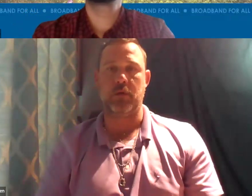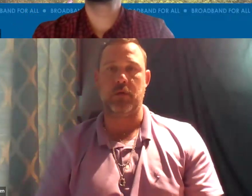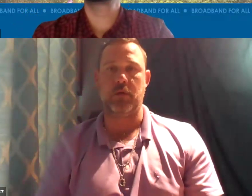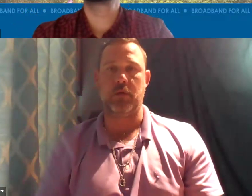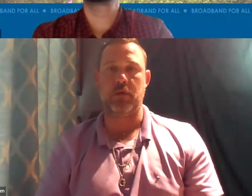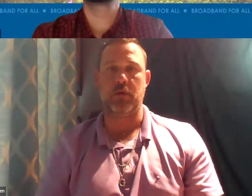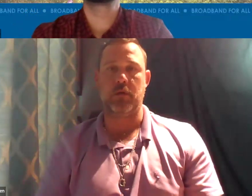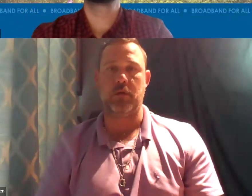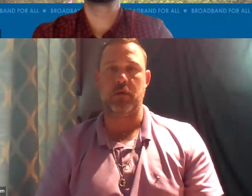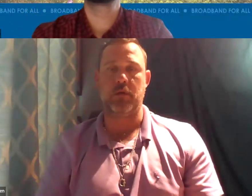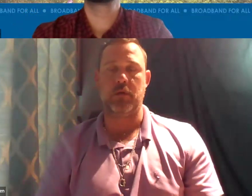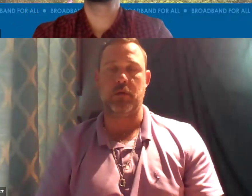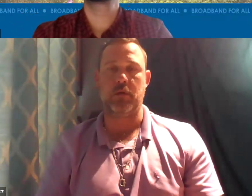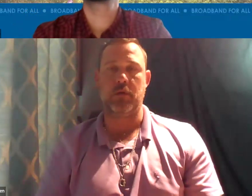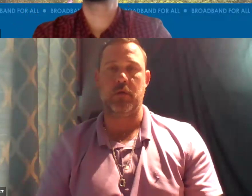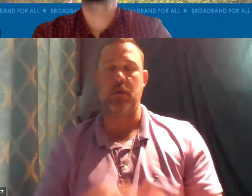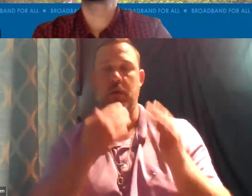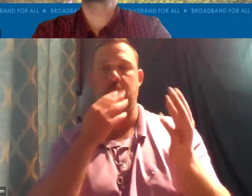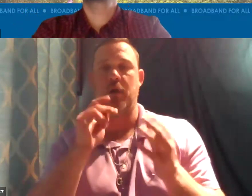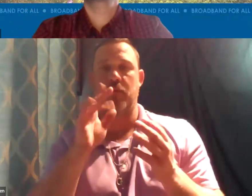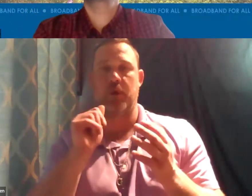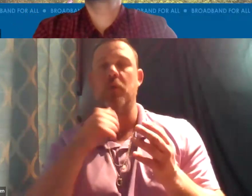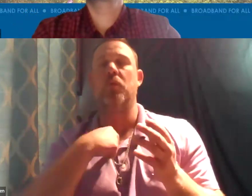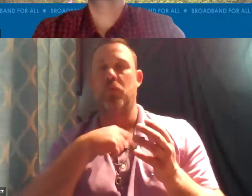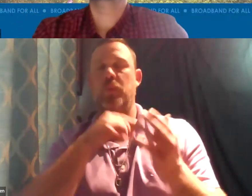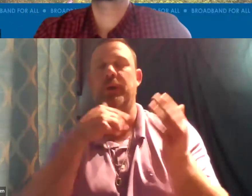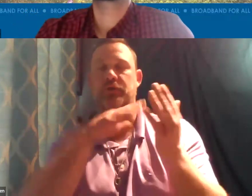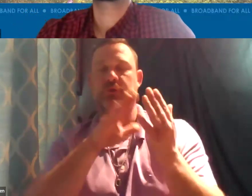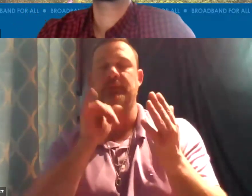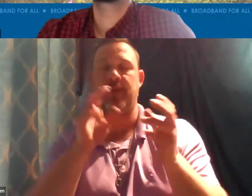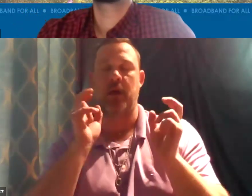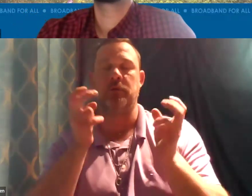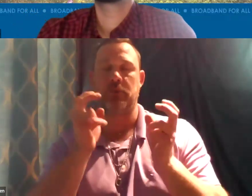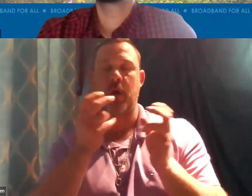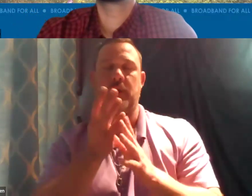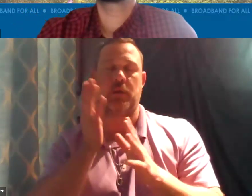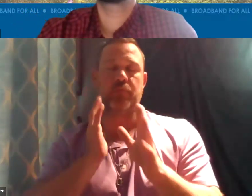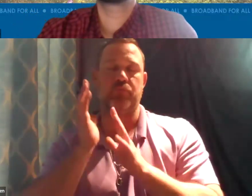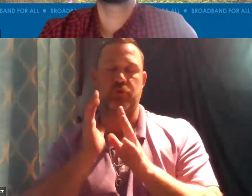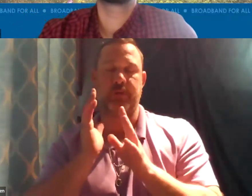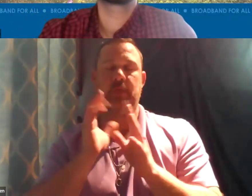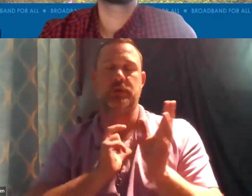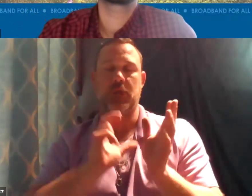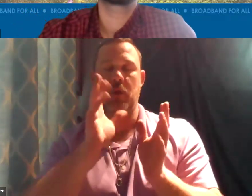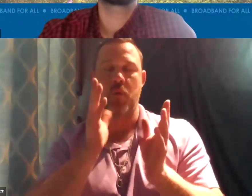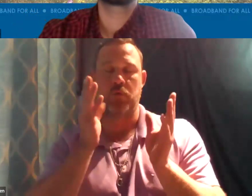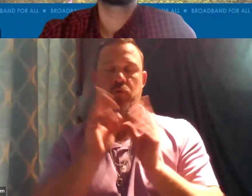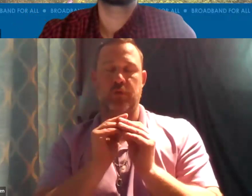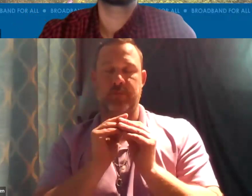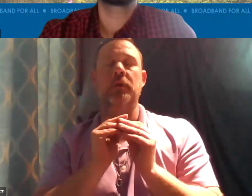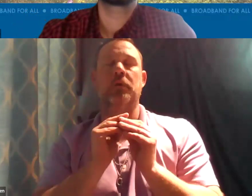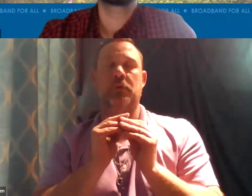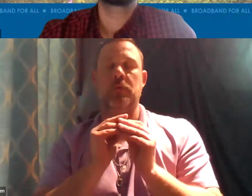Yeah, thanks, Maria. We had addressed that topic in one of our previous stakeholder briefings. There was